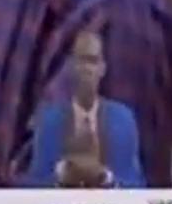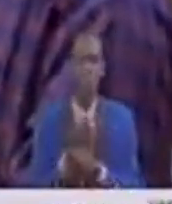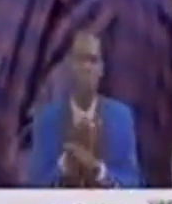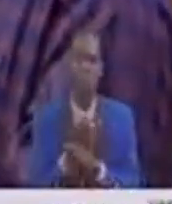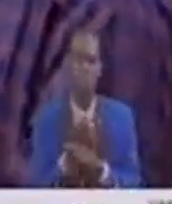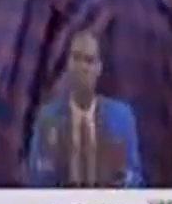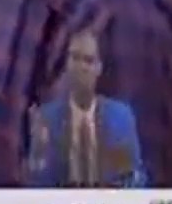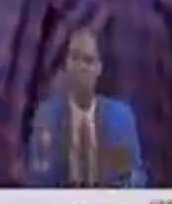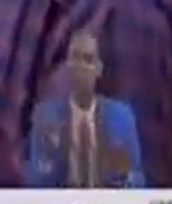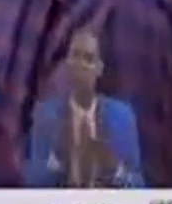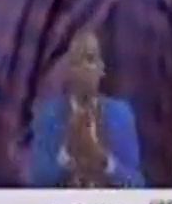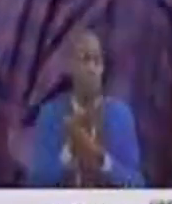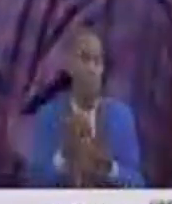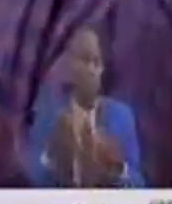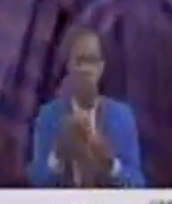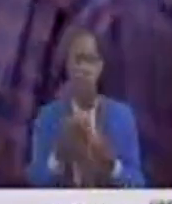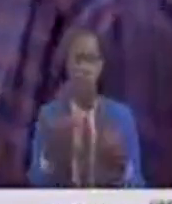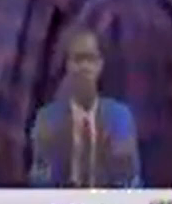free from sin.